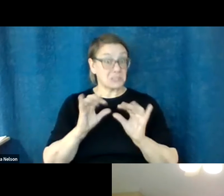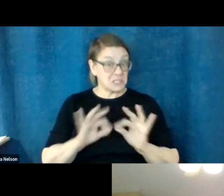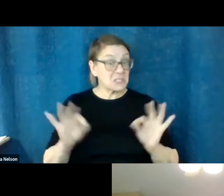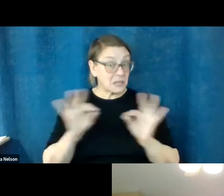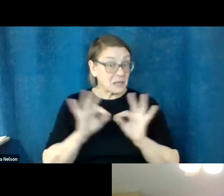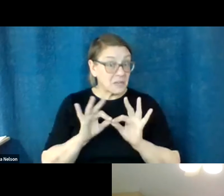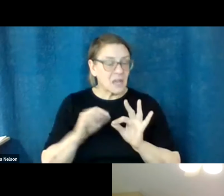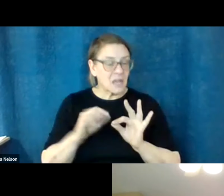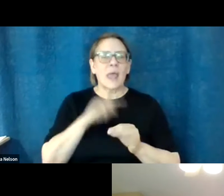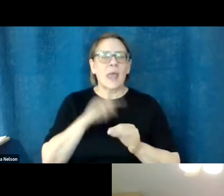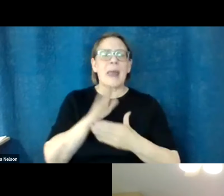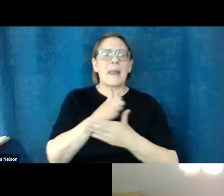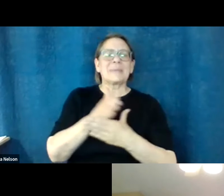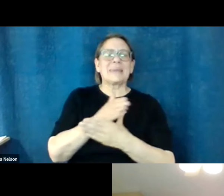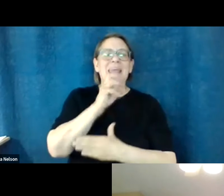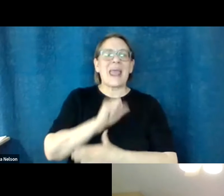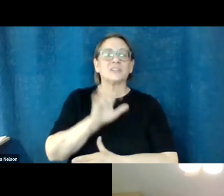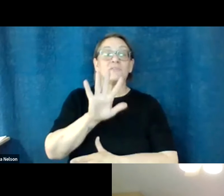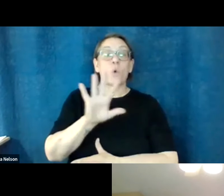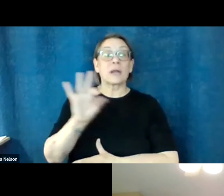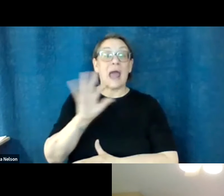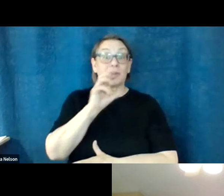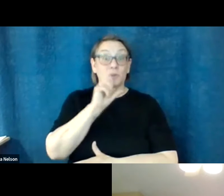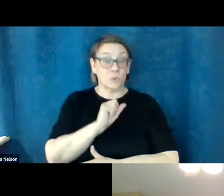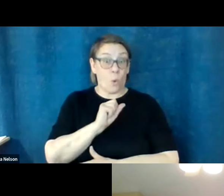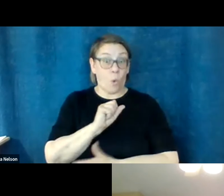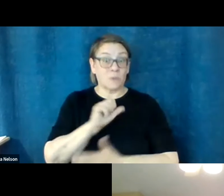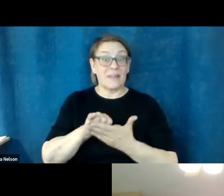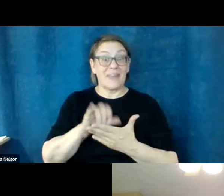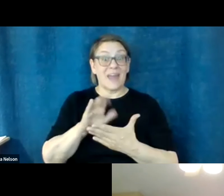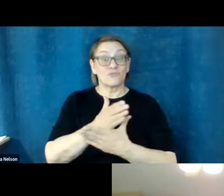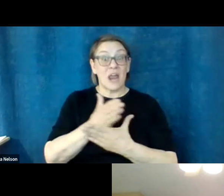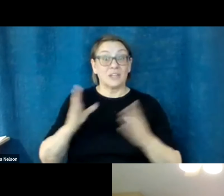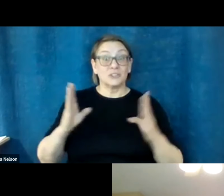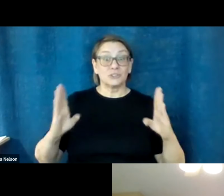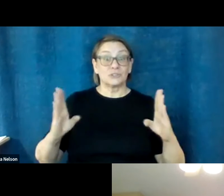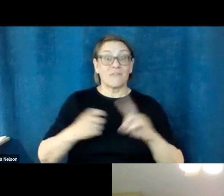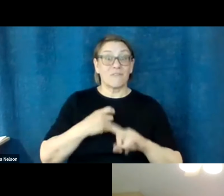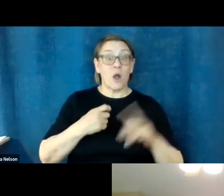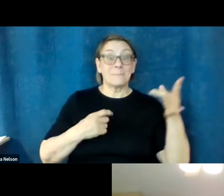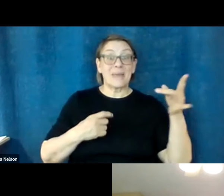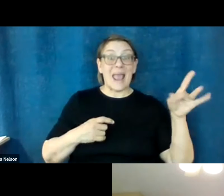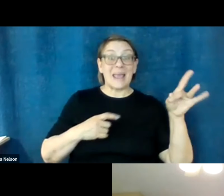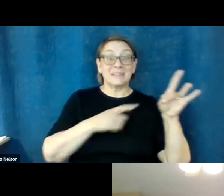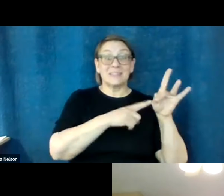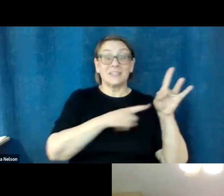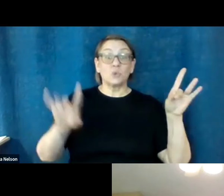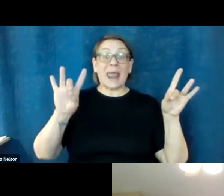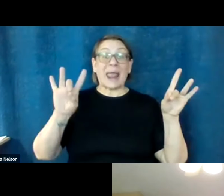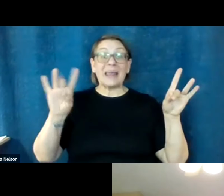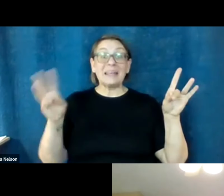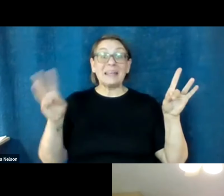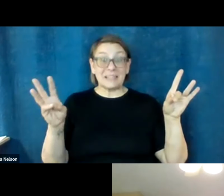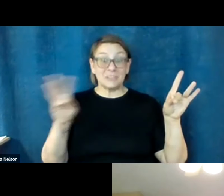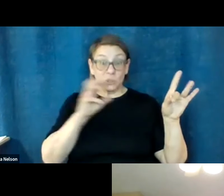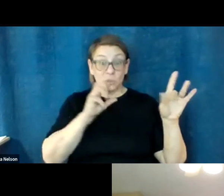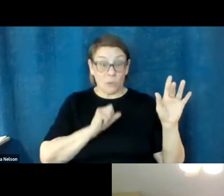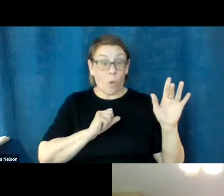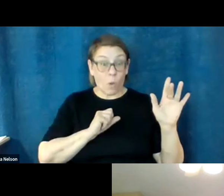mean age of 49 years old and that age range spanned from 18 to 86 years old.